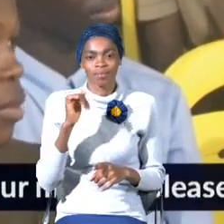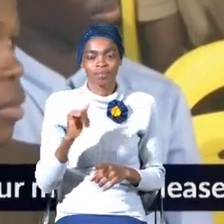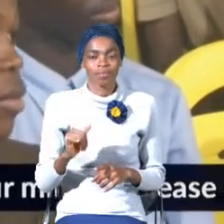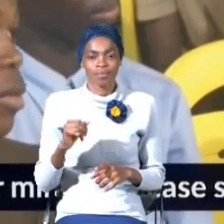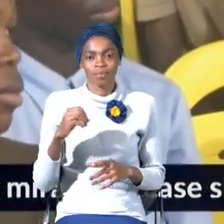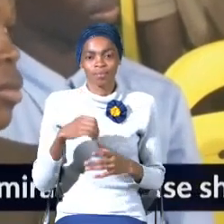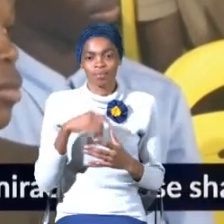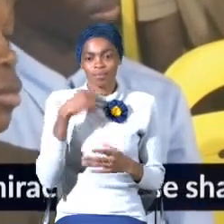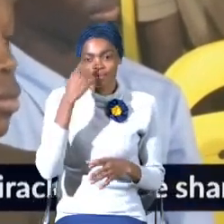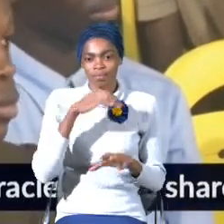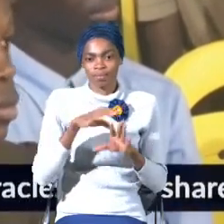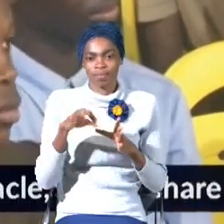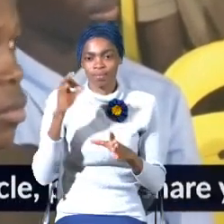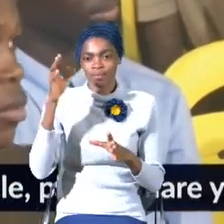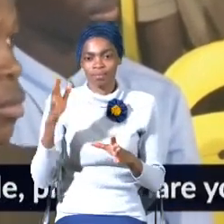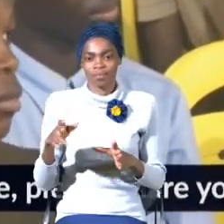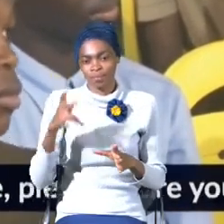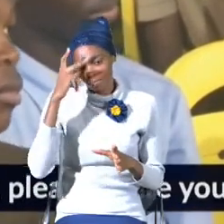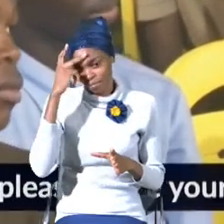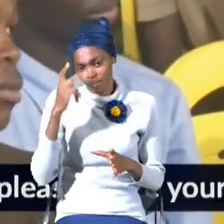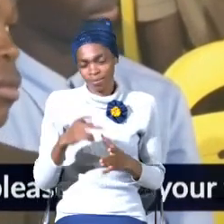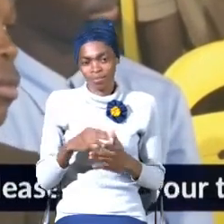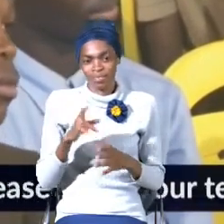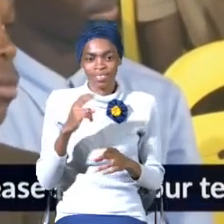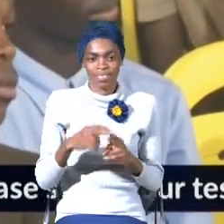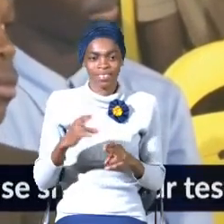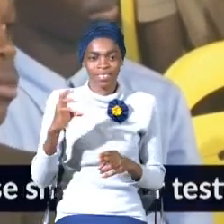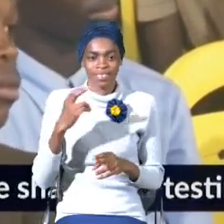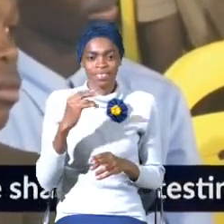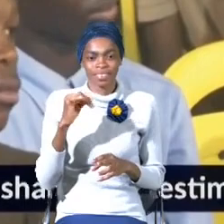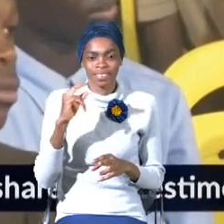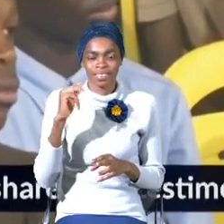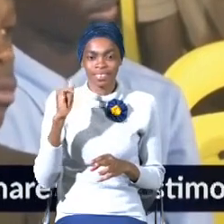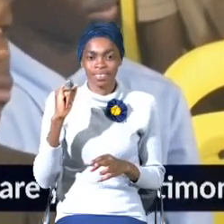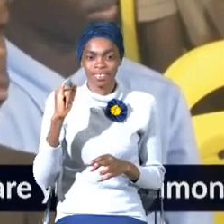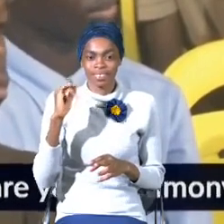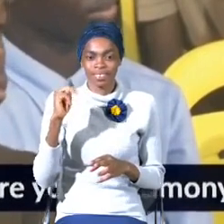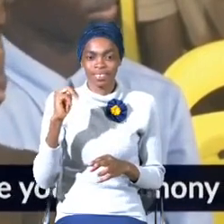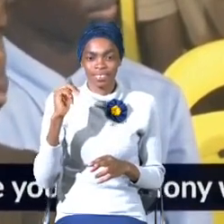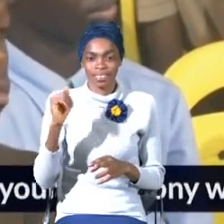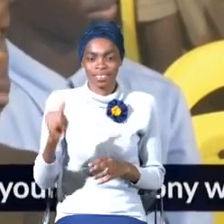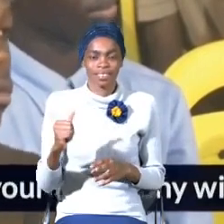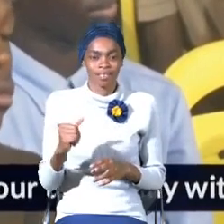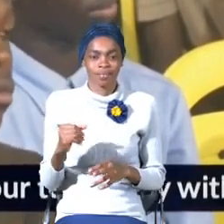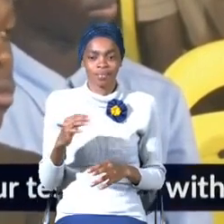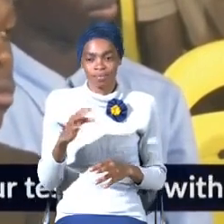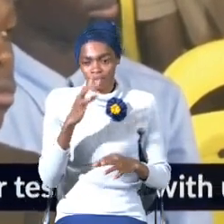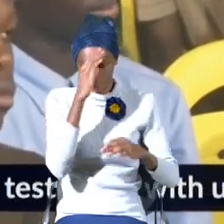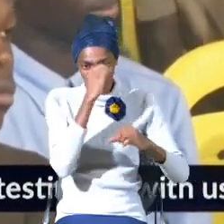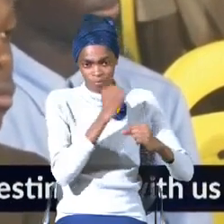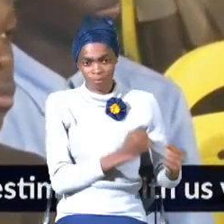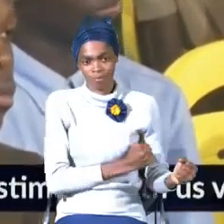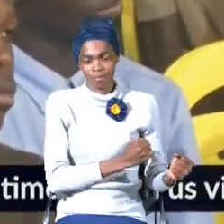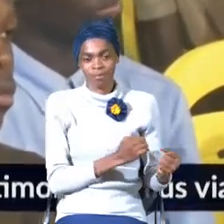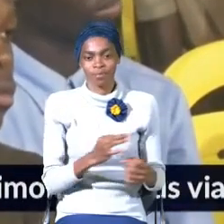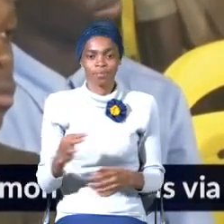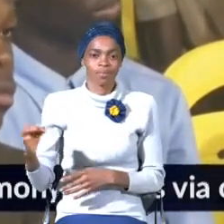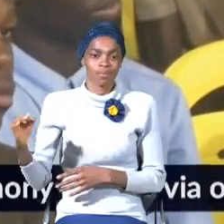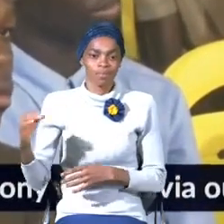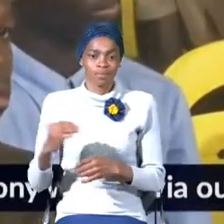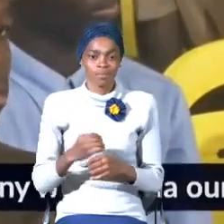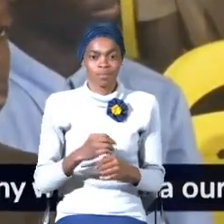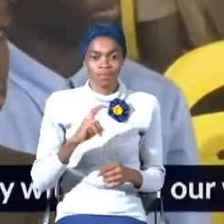page. His name is China Way to Faith. He says, I took the second vaccine and I was feeling